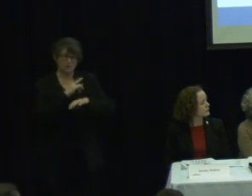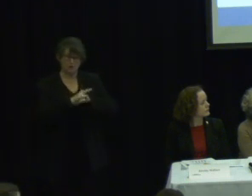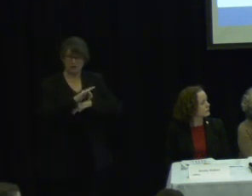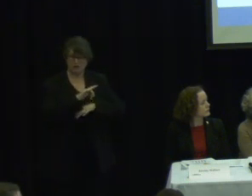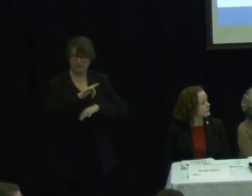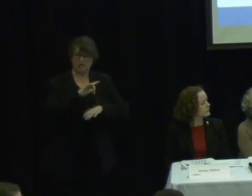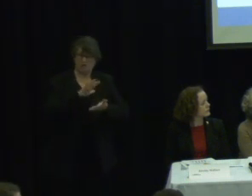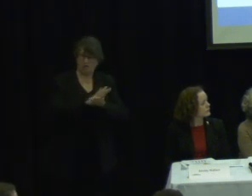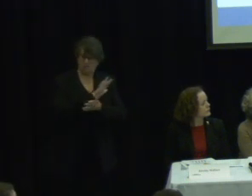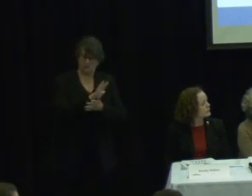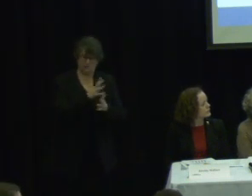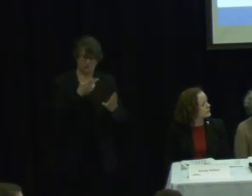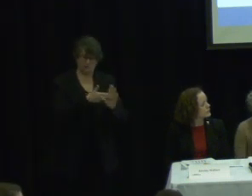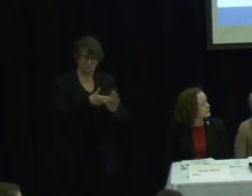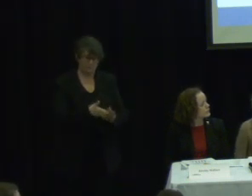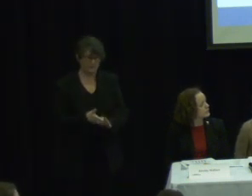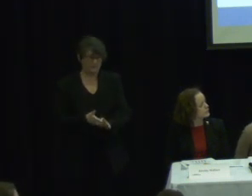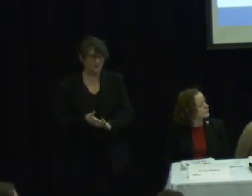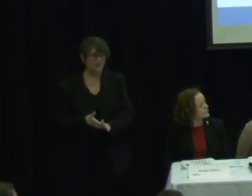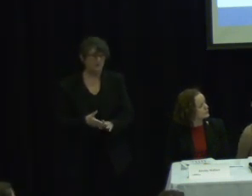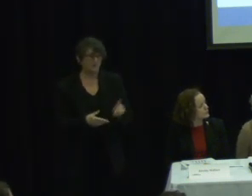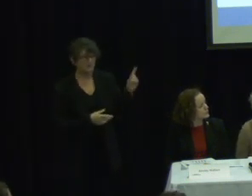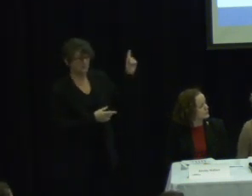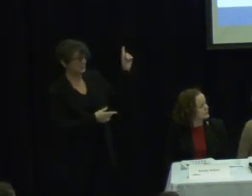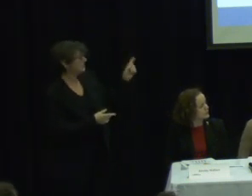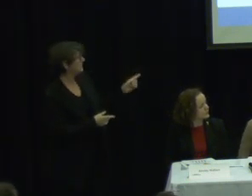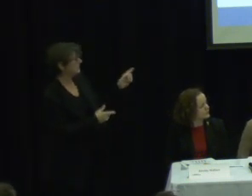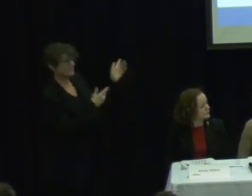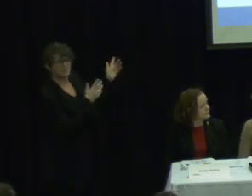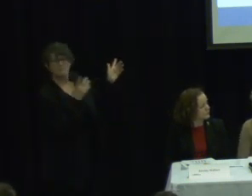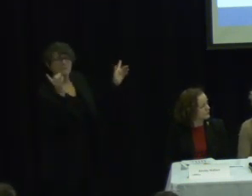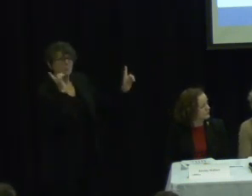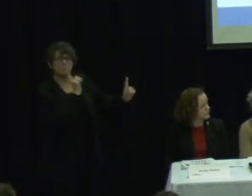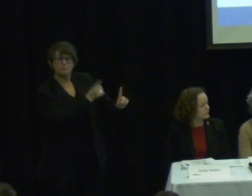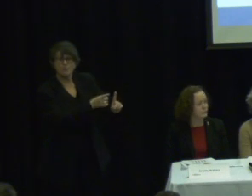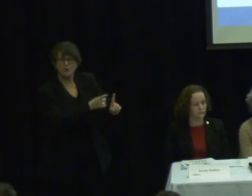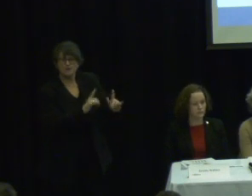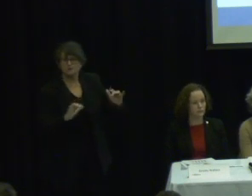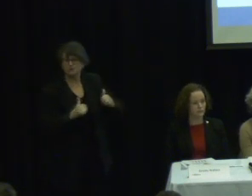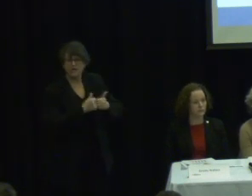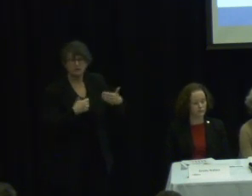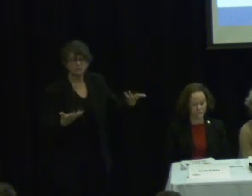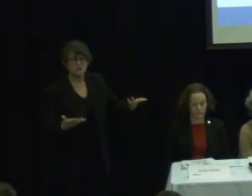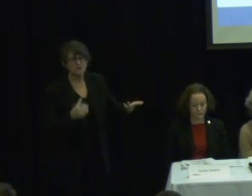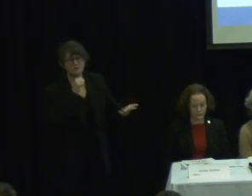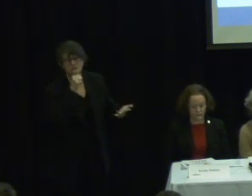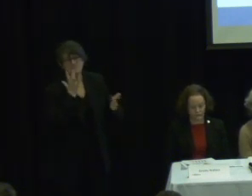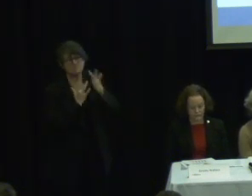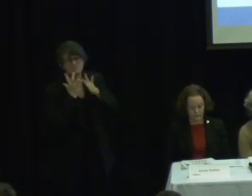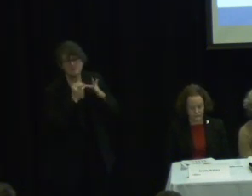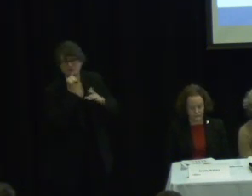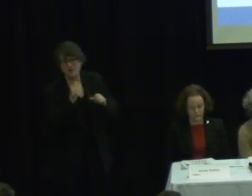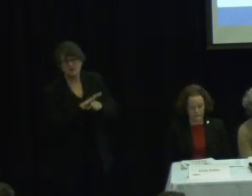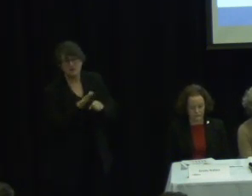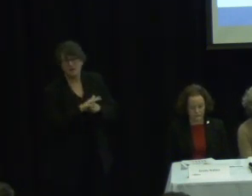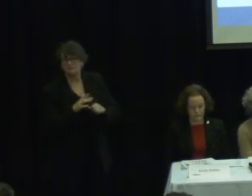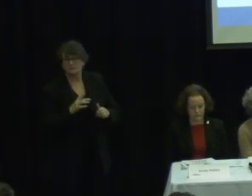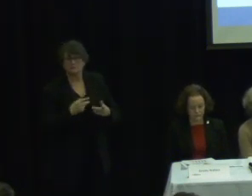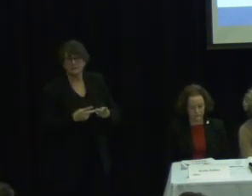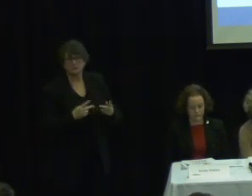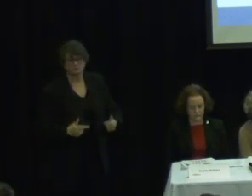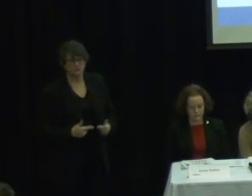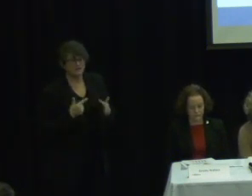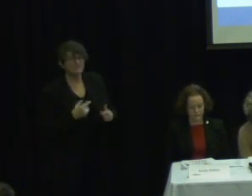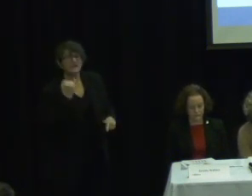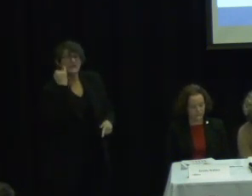need to expand. But the reason being, we didn't have housing. And so if you think about the competitive New England market that we're